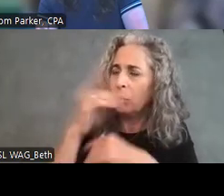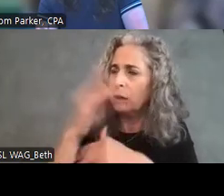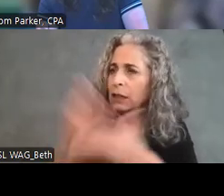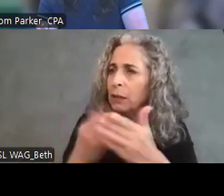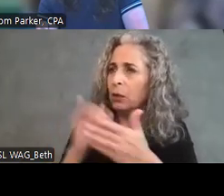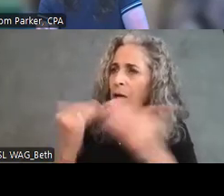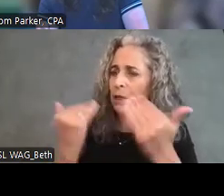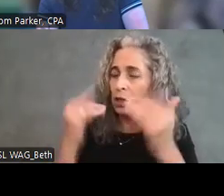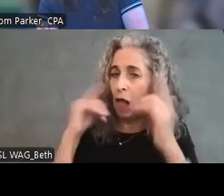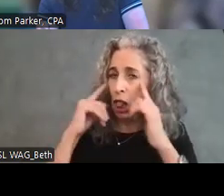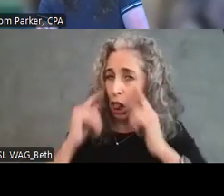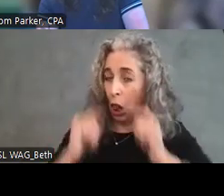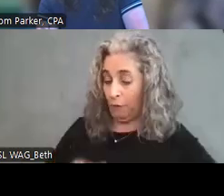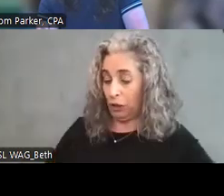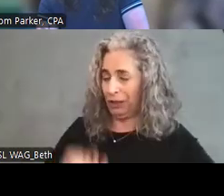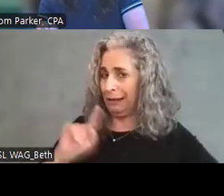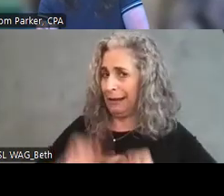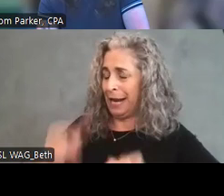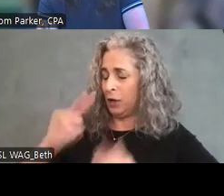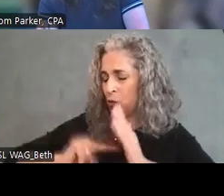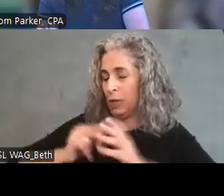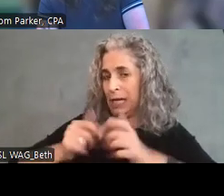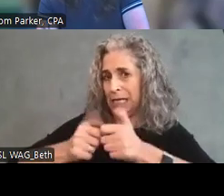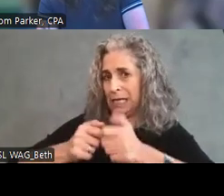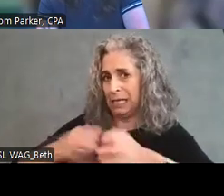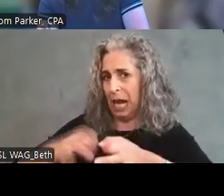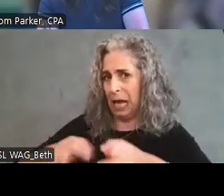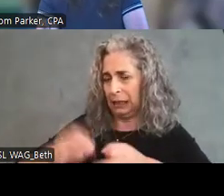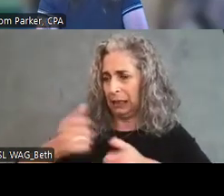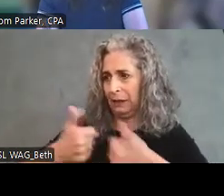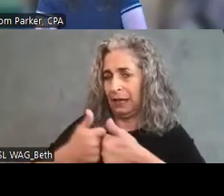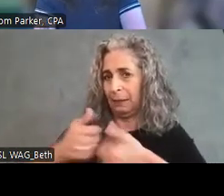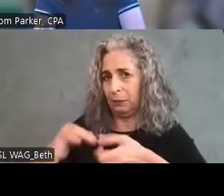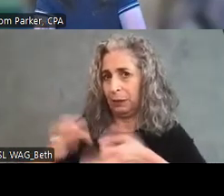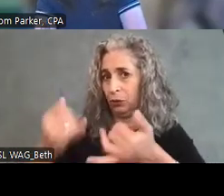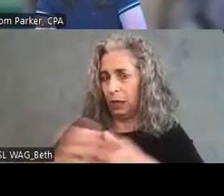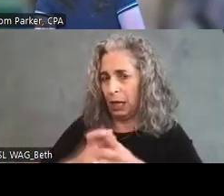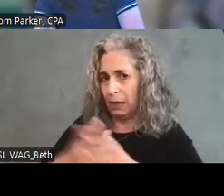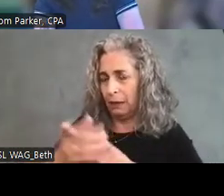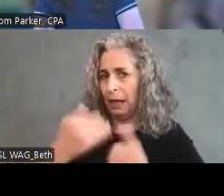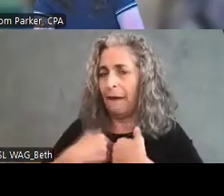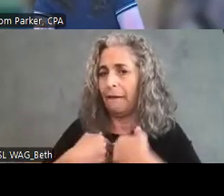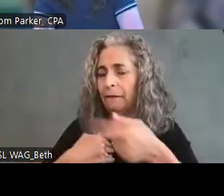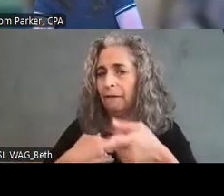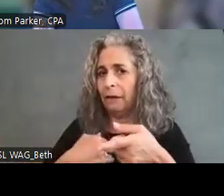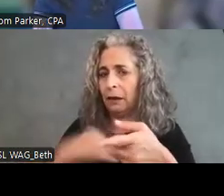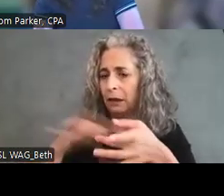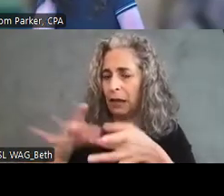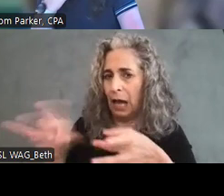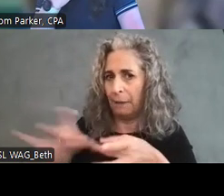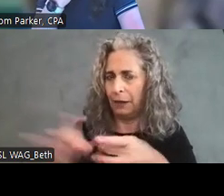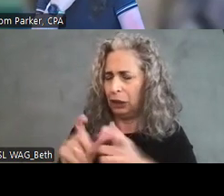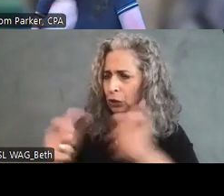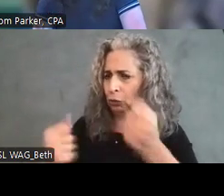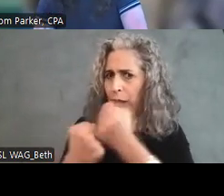low vision and cannot read text in any of the games mentioned today? And they have just a comment, and they're a huge fan of